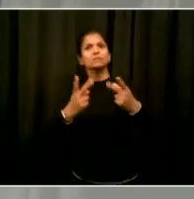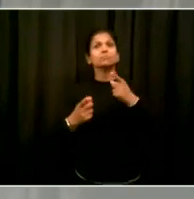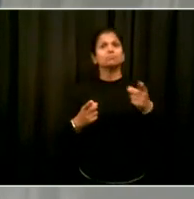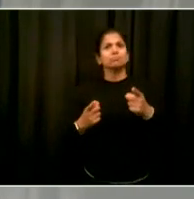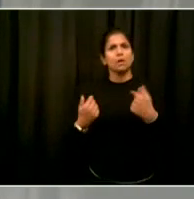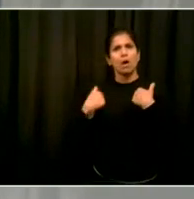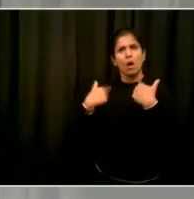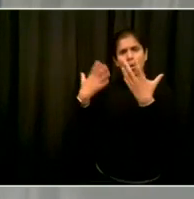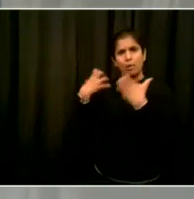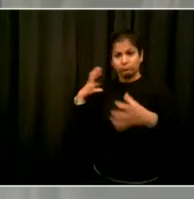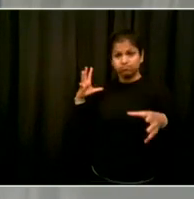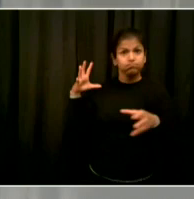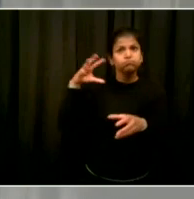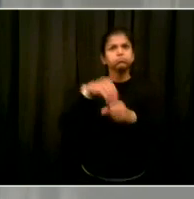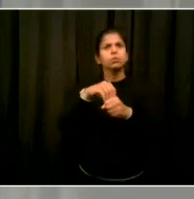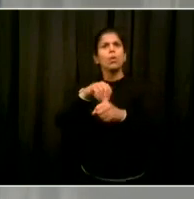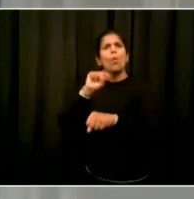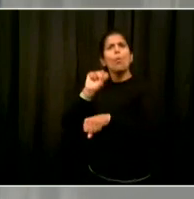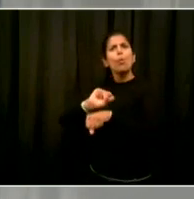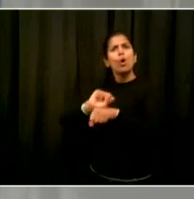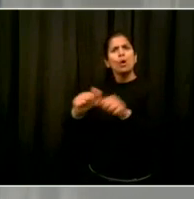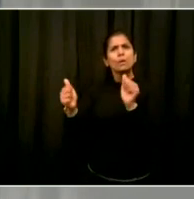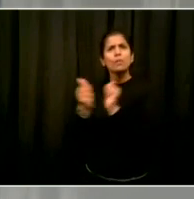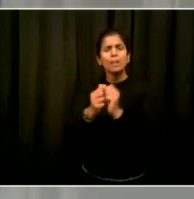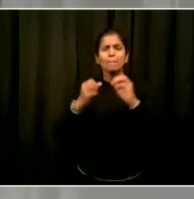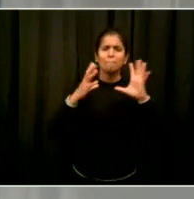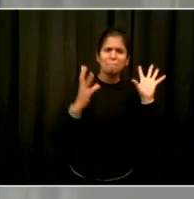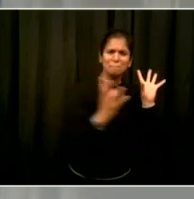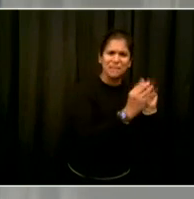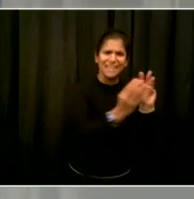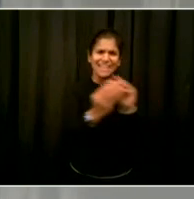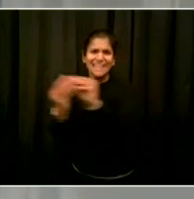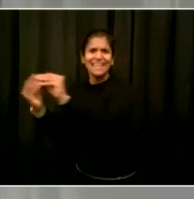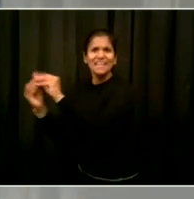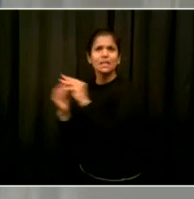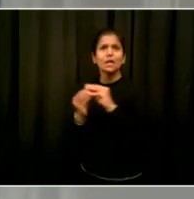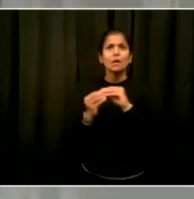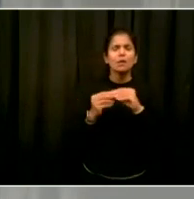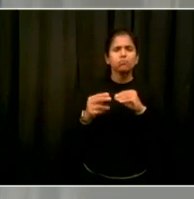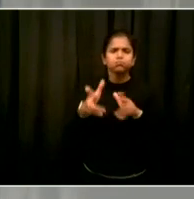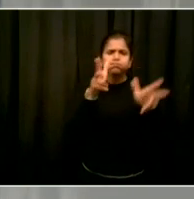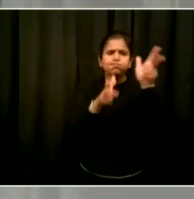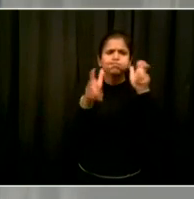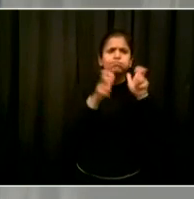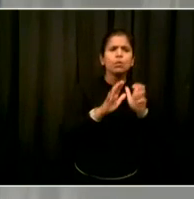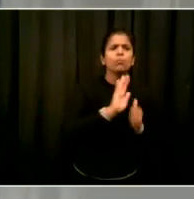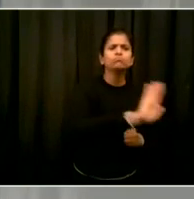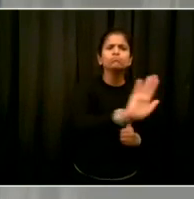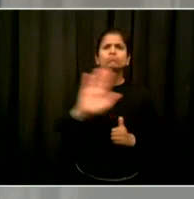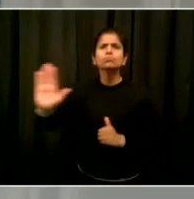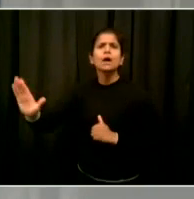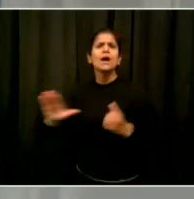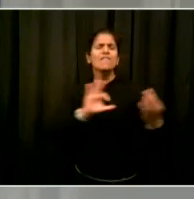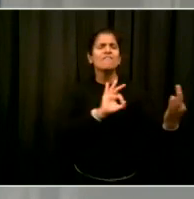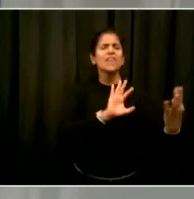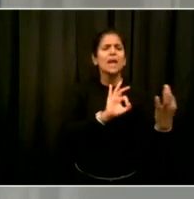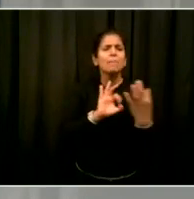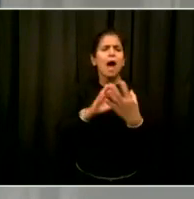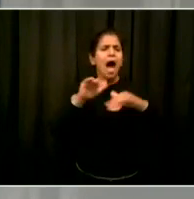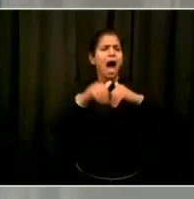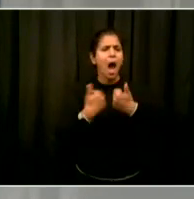we're there to listen to them. But they have to play an intricate part in crime reduction, as well as improving the quality of